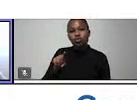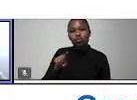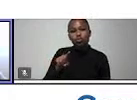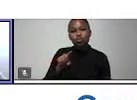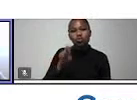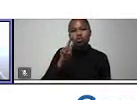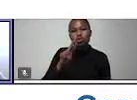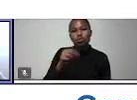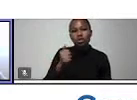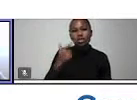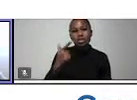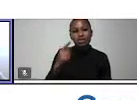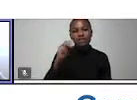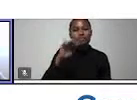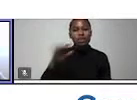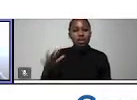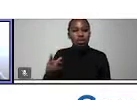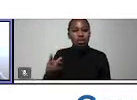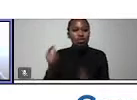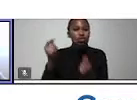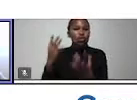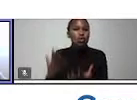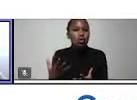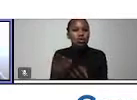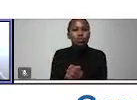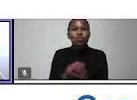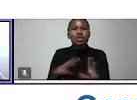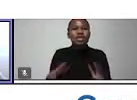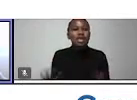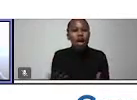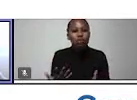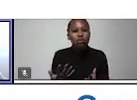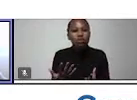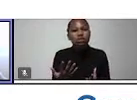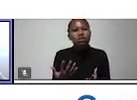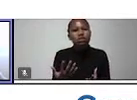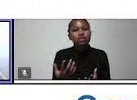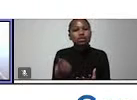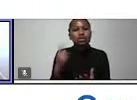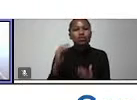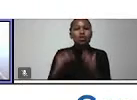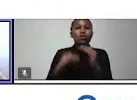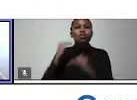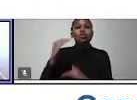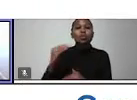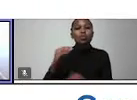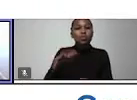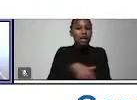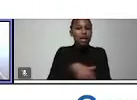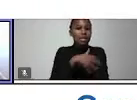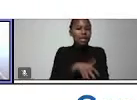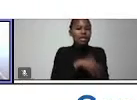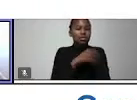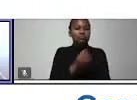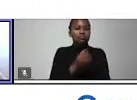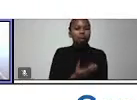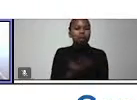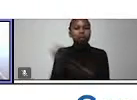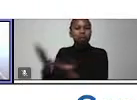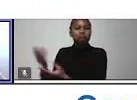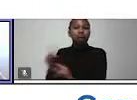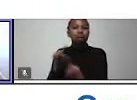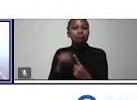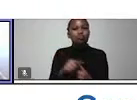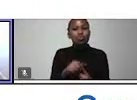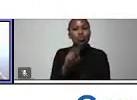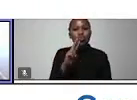267 million, you know, cost actually without the tariff for the top agricultural exports to the US that are actually from the